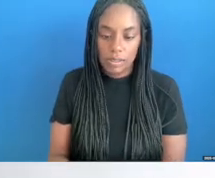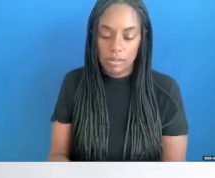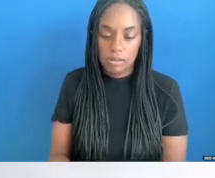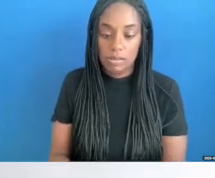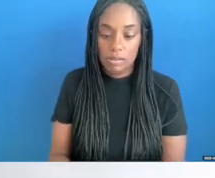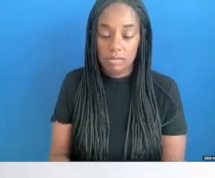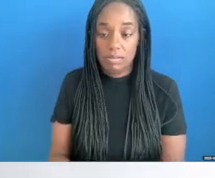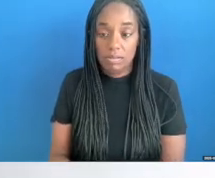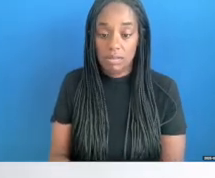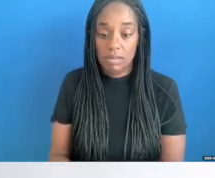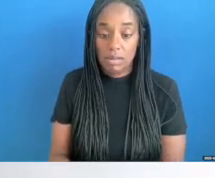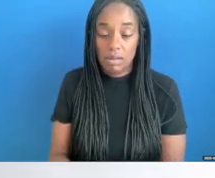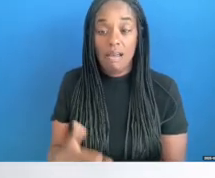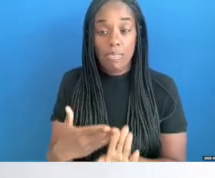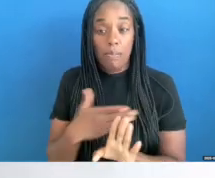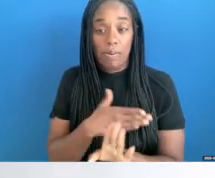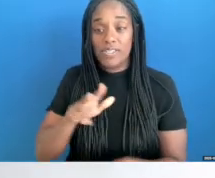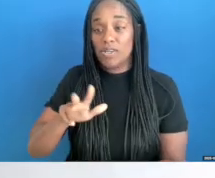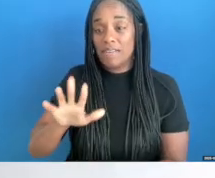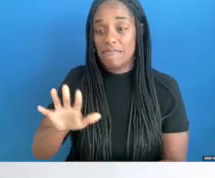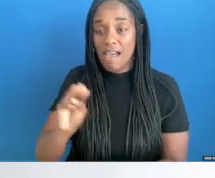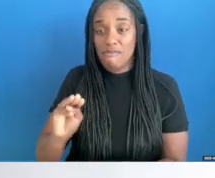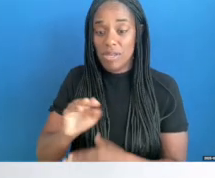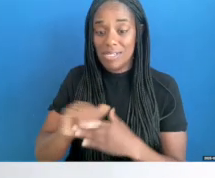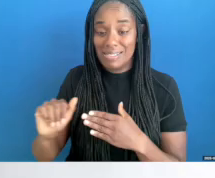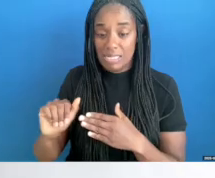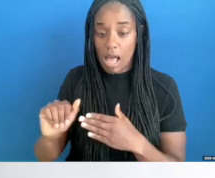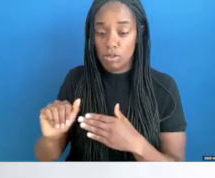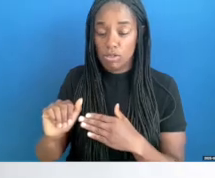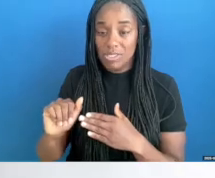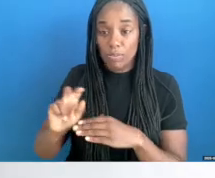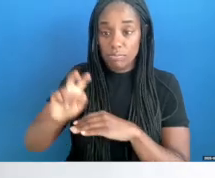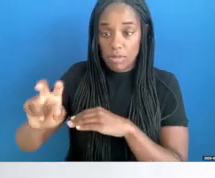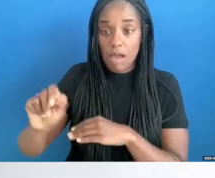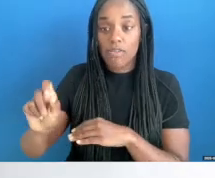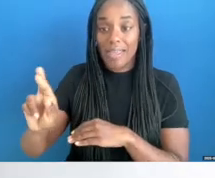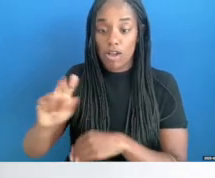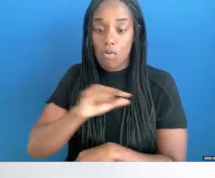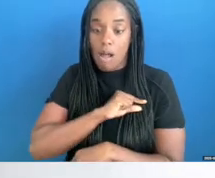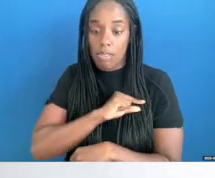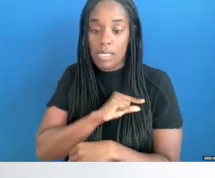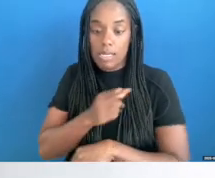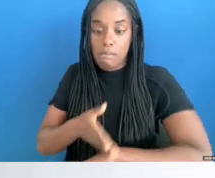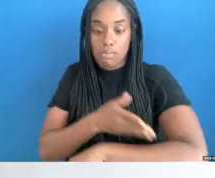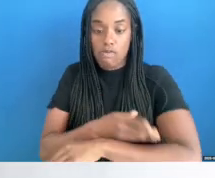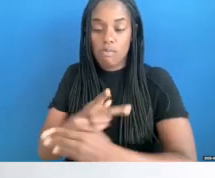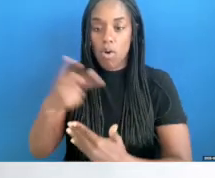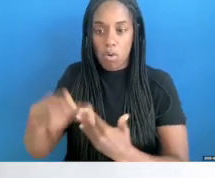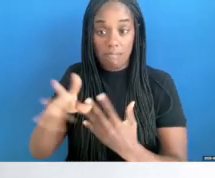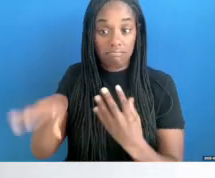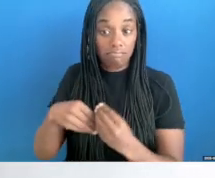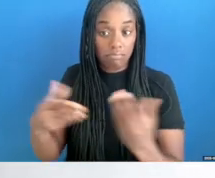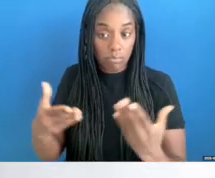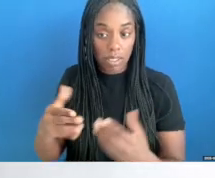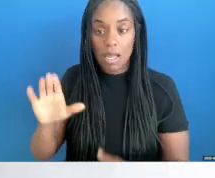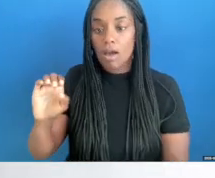million appropriated for the Air Quality Improvement Program, CARB was appropriated $132